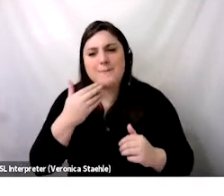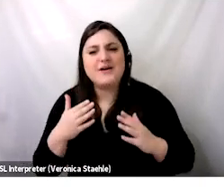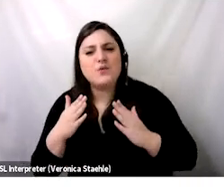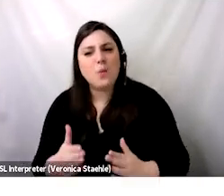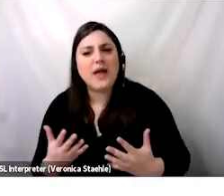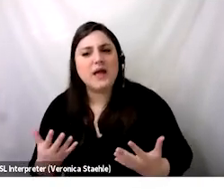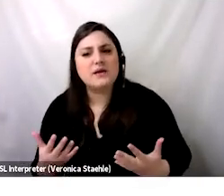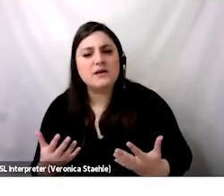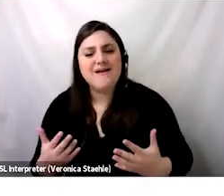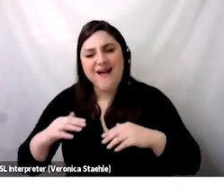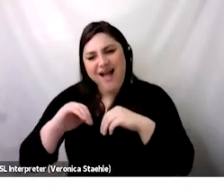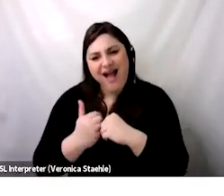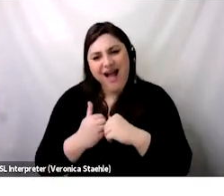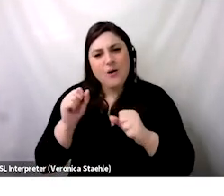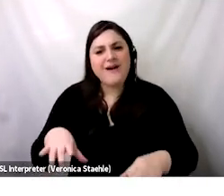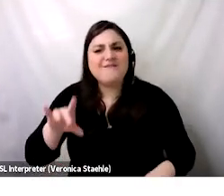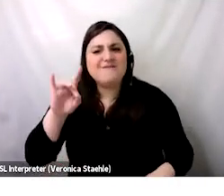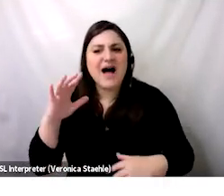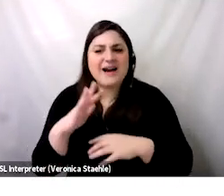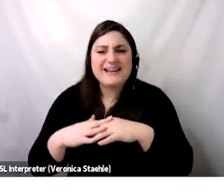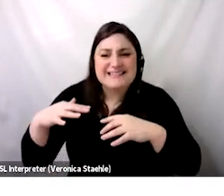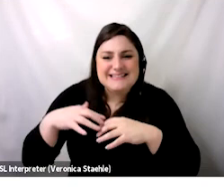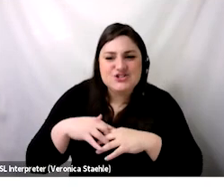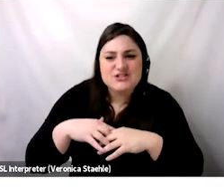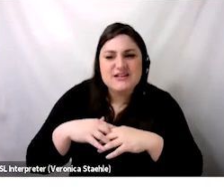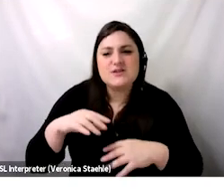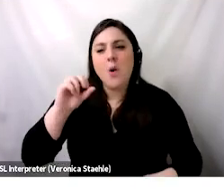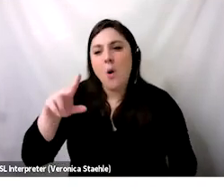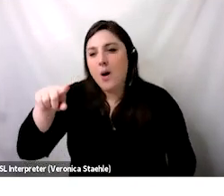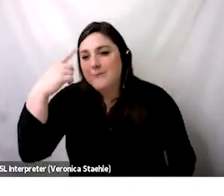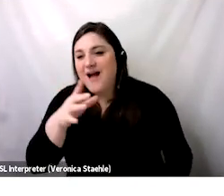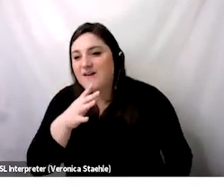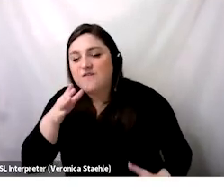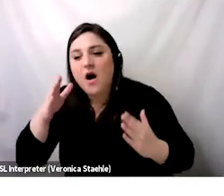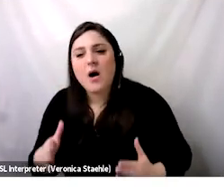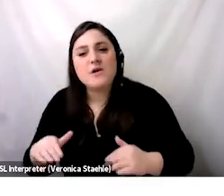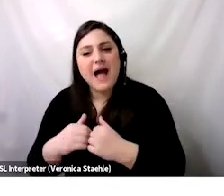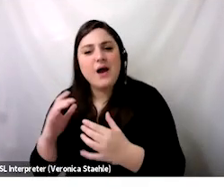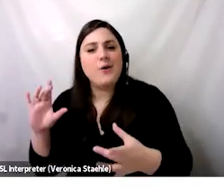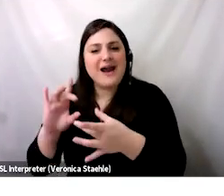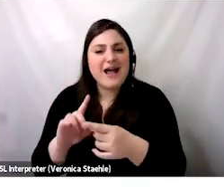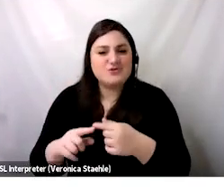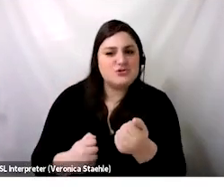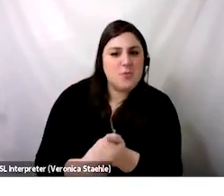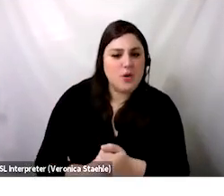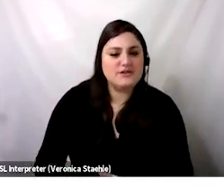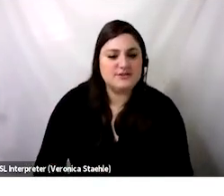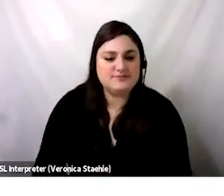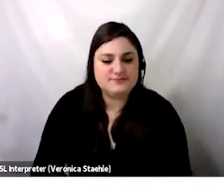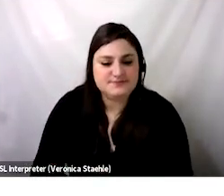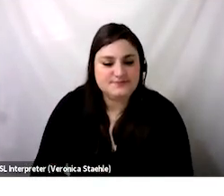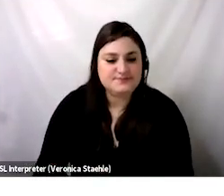finding sort of Indigenous groups or Black farmers and connecting with growers so that they can support them. So we have a group here called